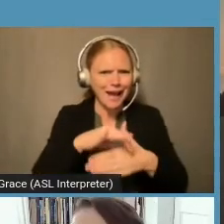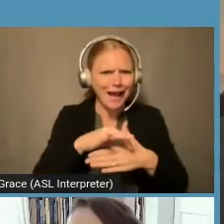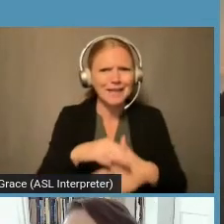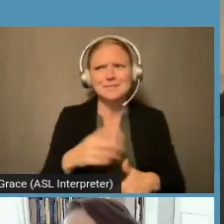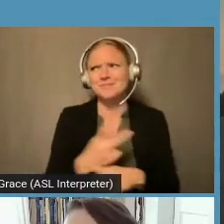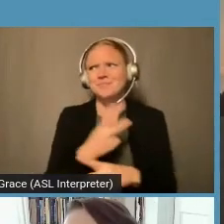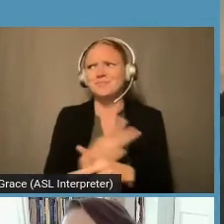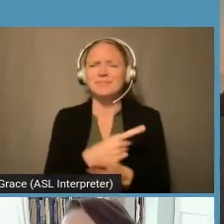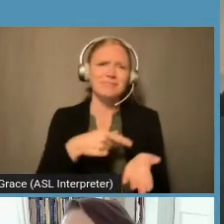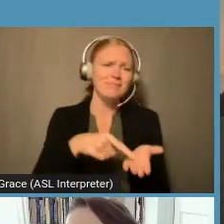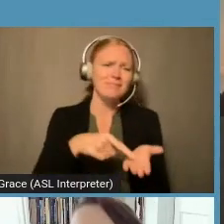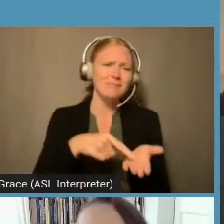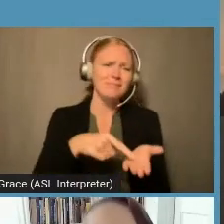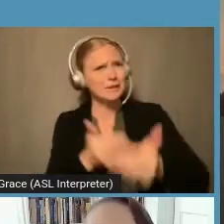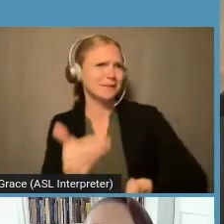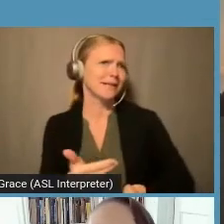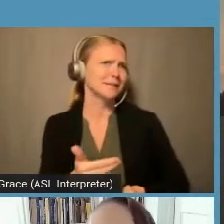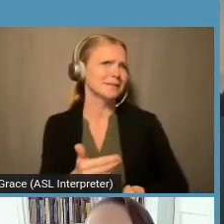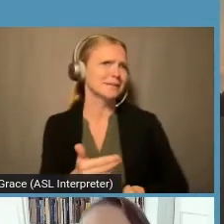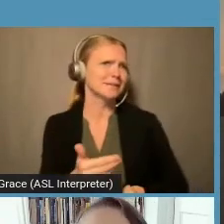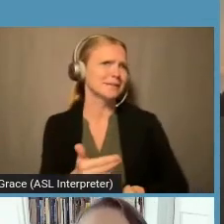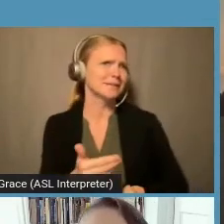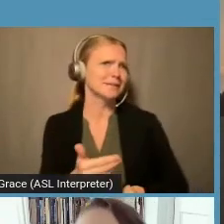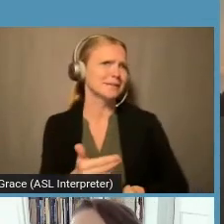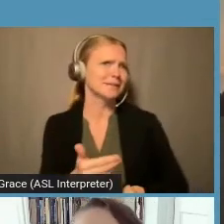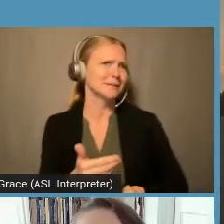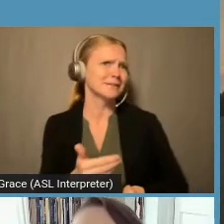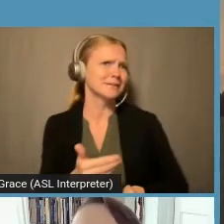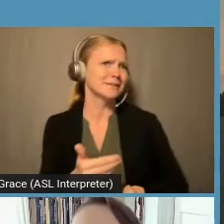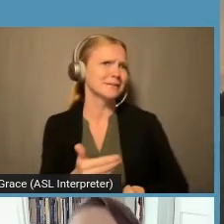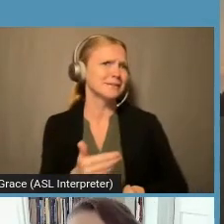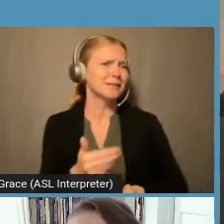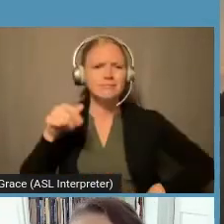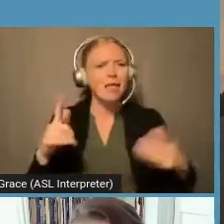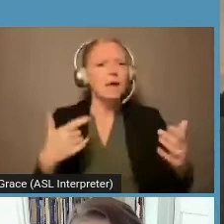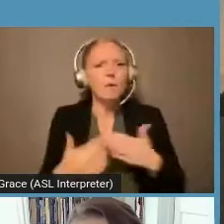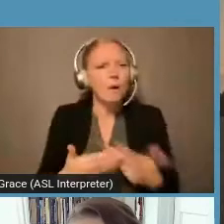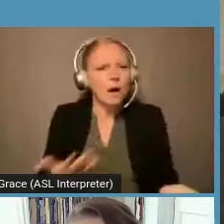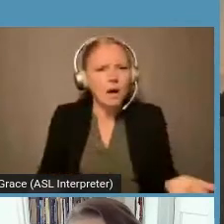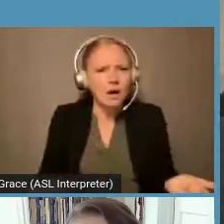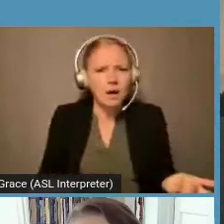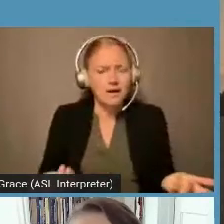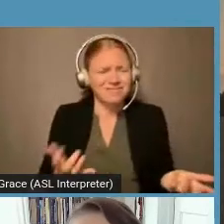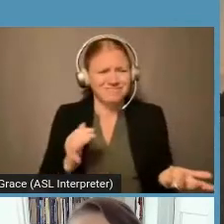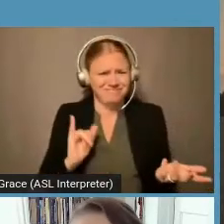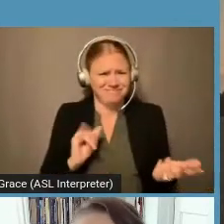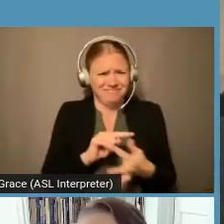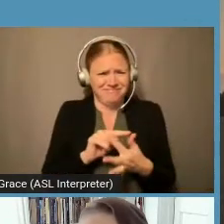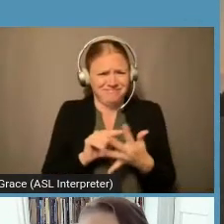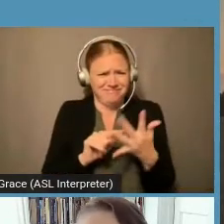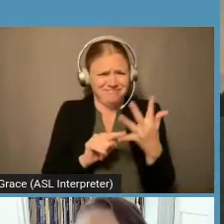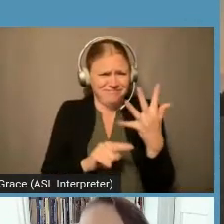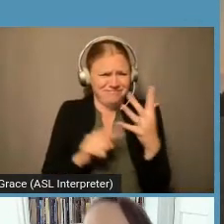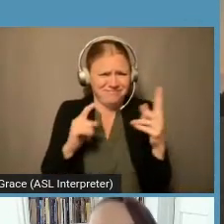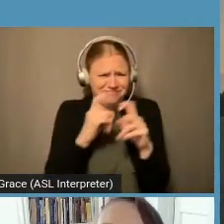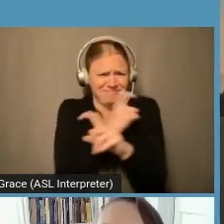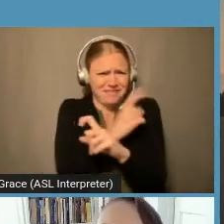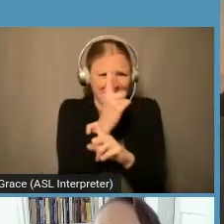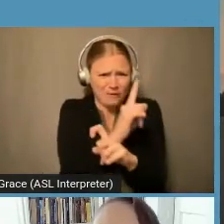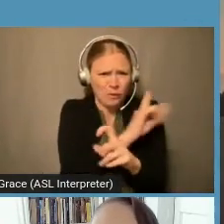payment processor is going to be, or all of the little things that make up a website